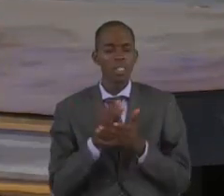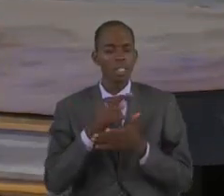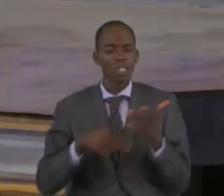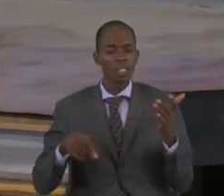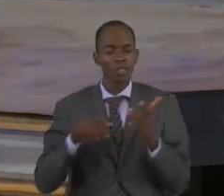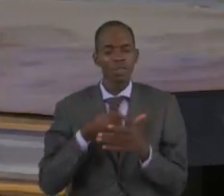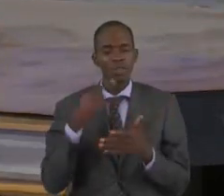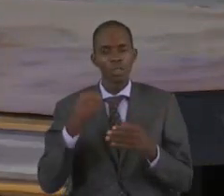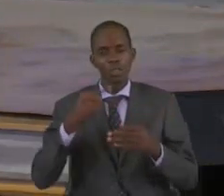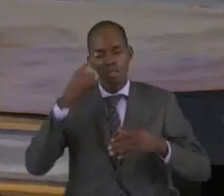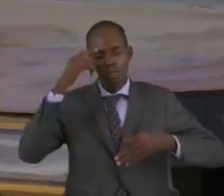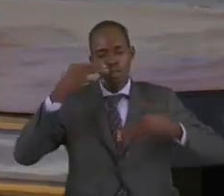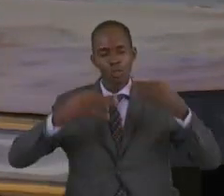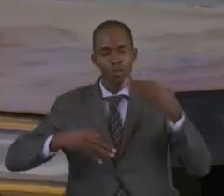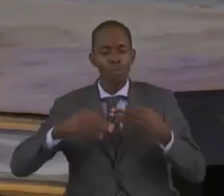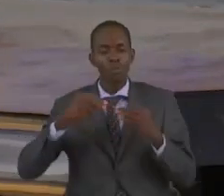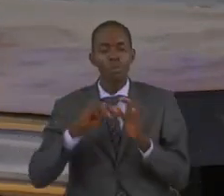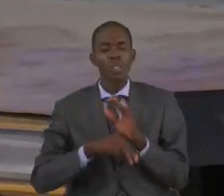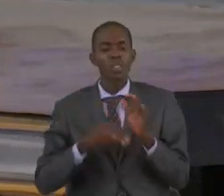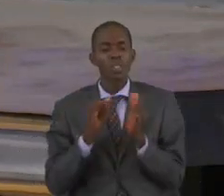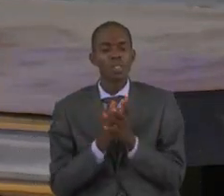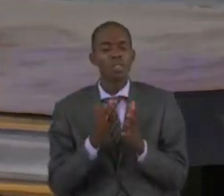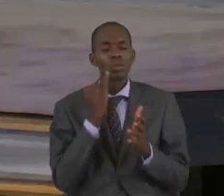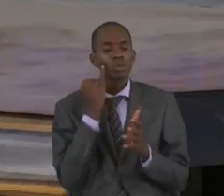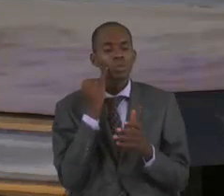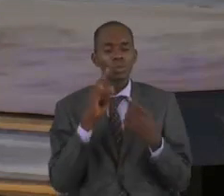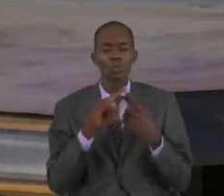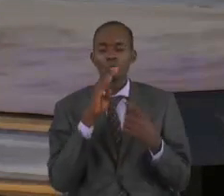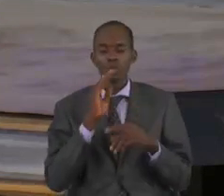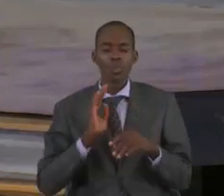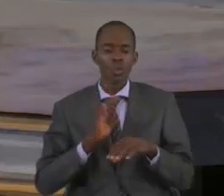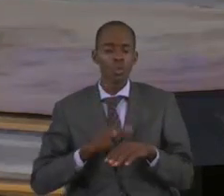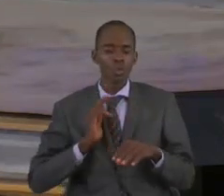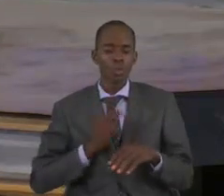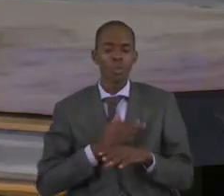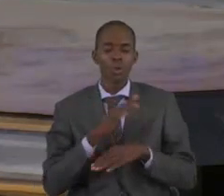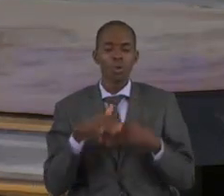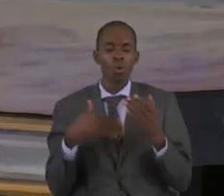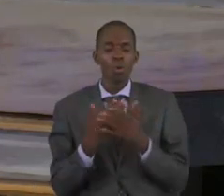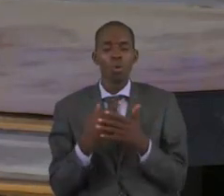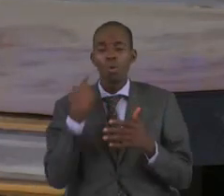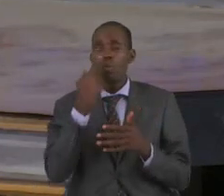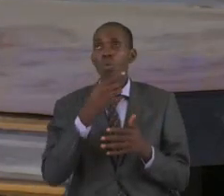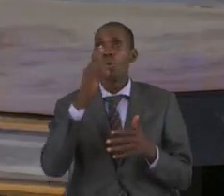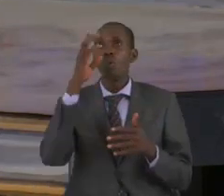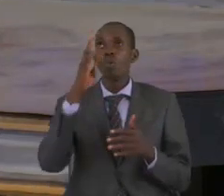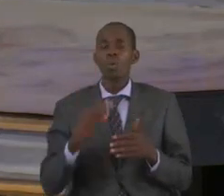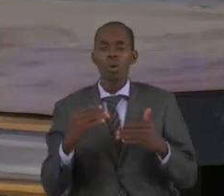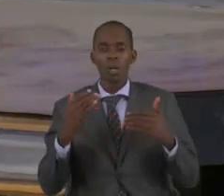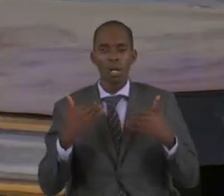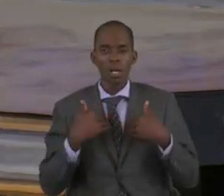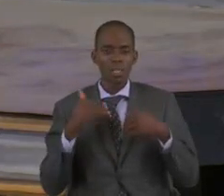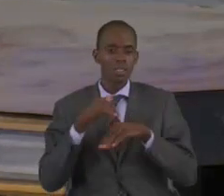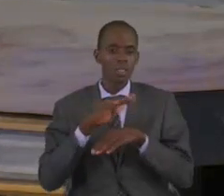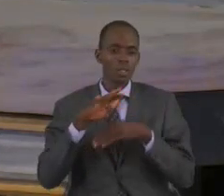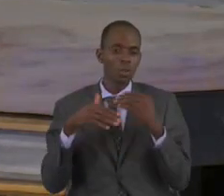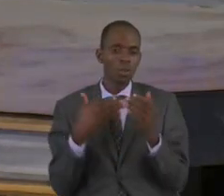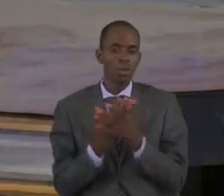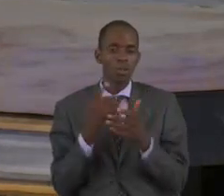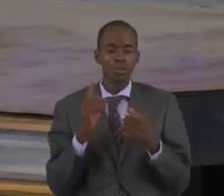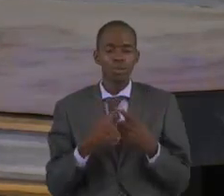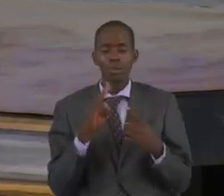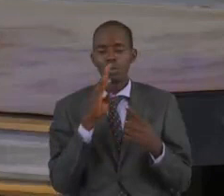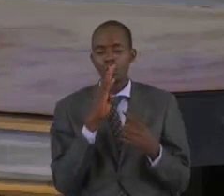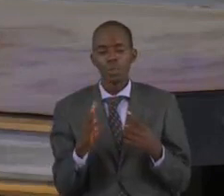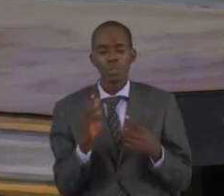the judgment that should be upon us, whom God has set forth to be a propitiation through